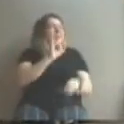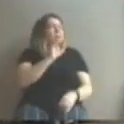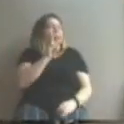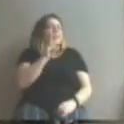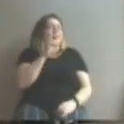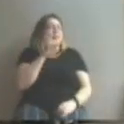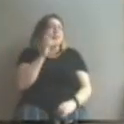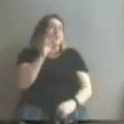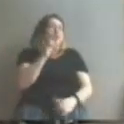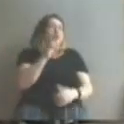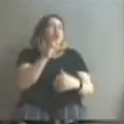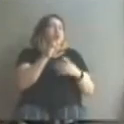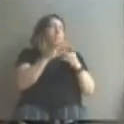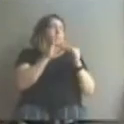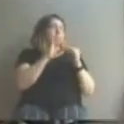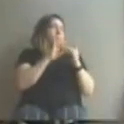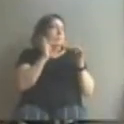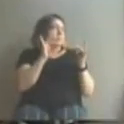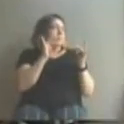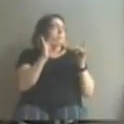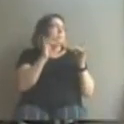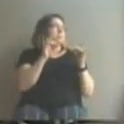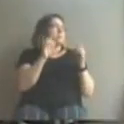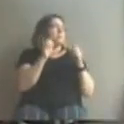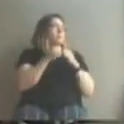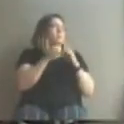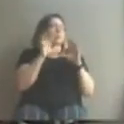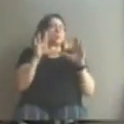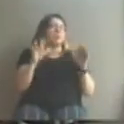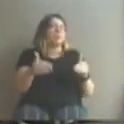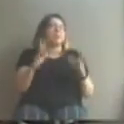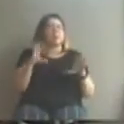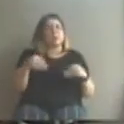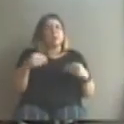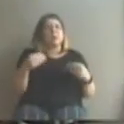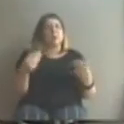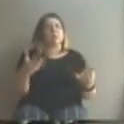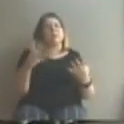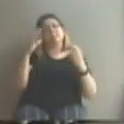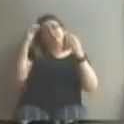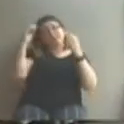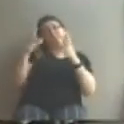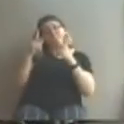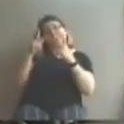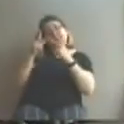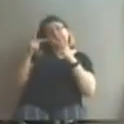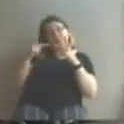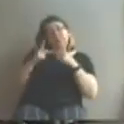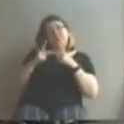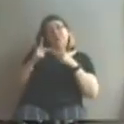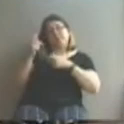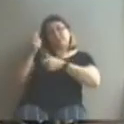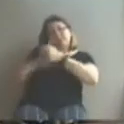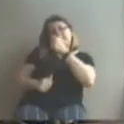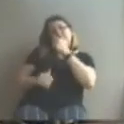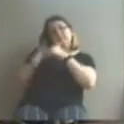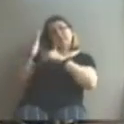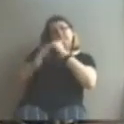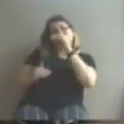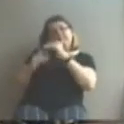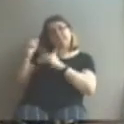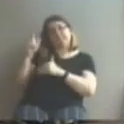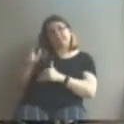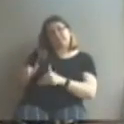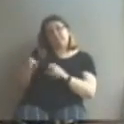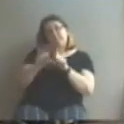about, Dr. Wilner was talking about, with class offerings or teacher positions. Every building should